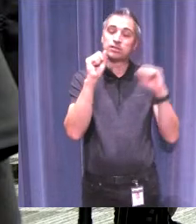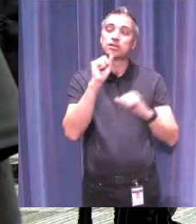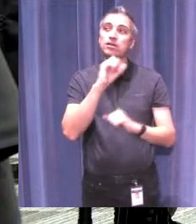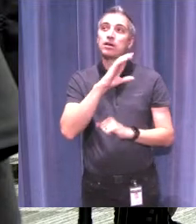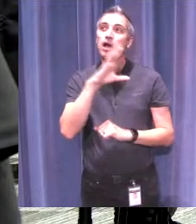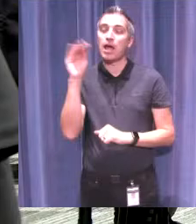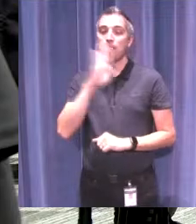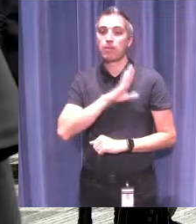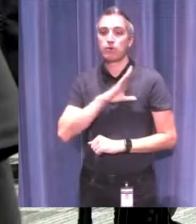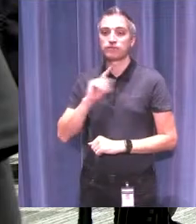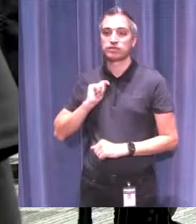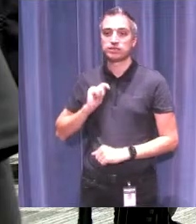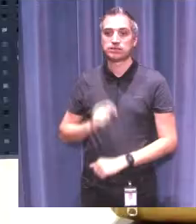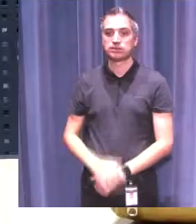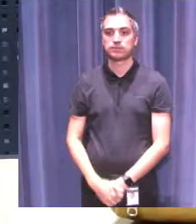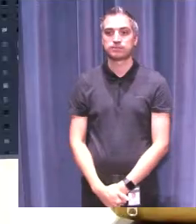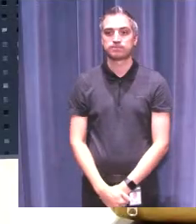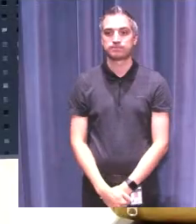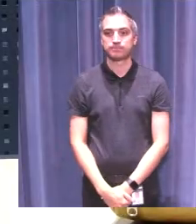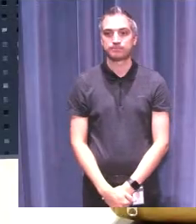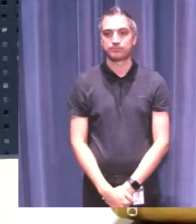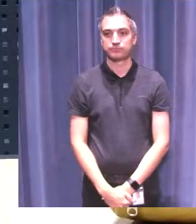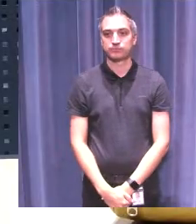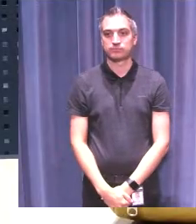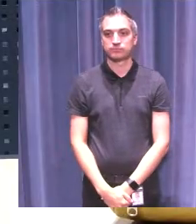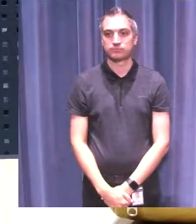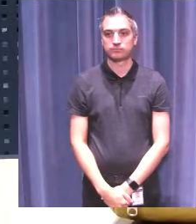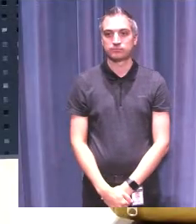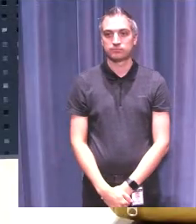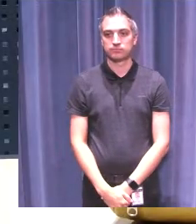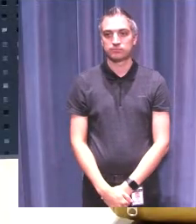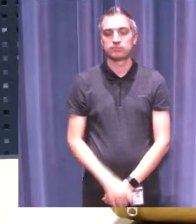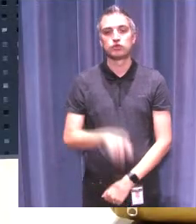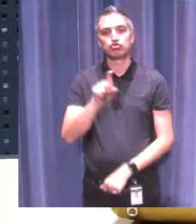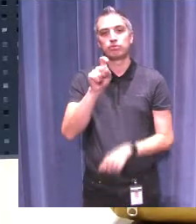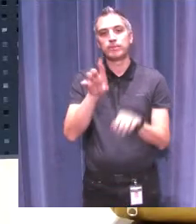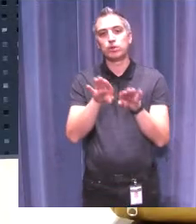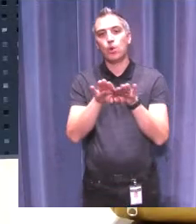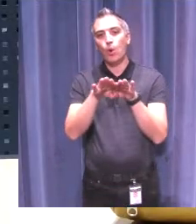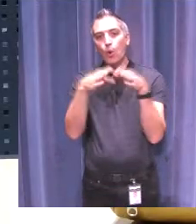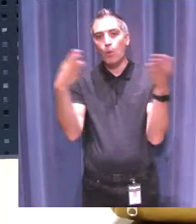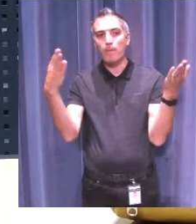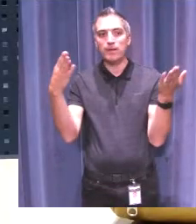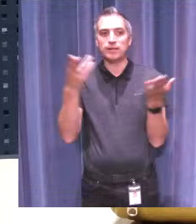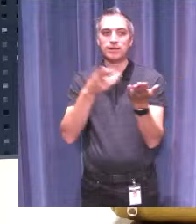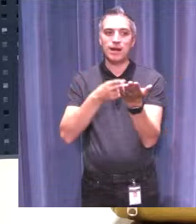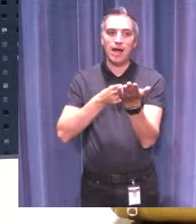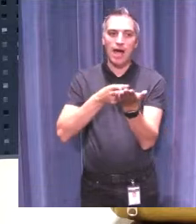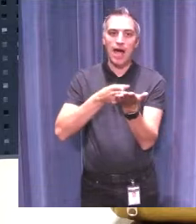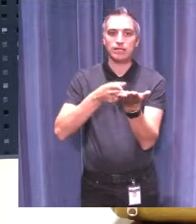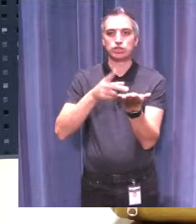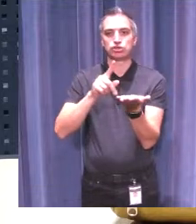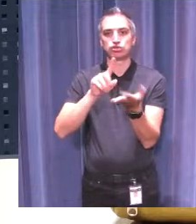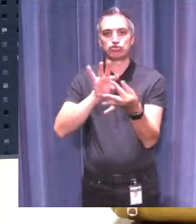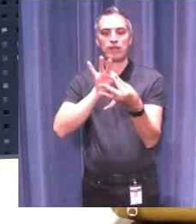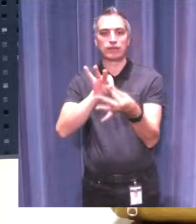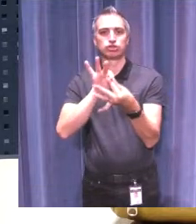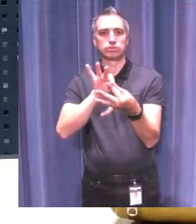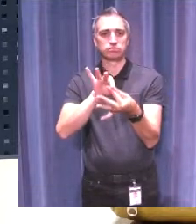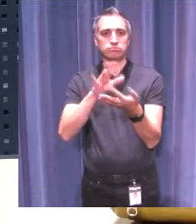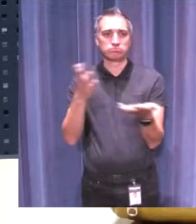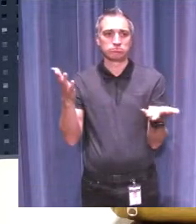and the board of trustees. Well, I think it should be an open and honest relationship. In the beginning,